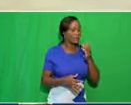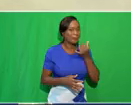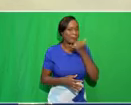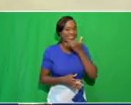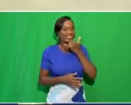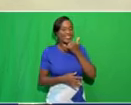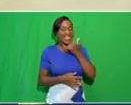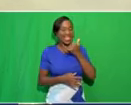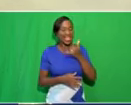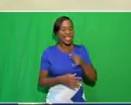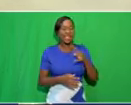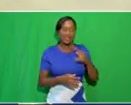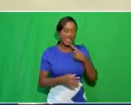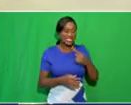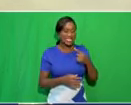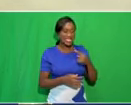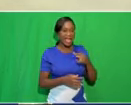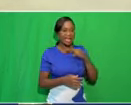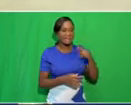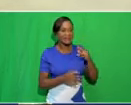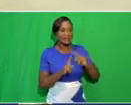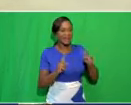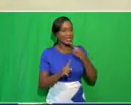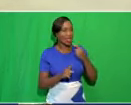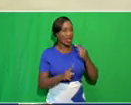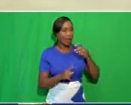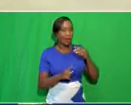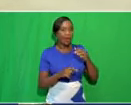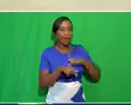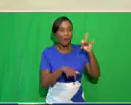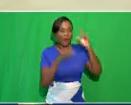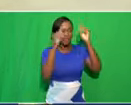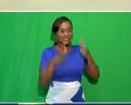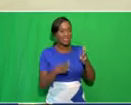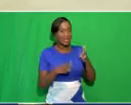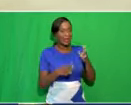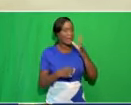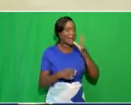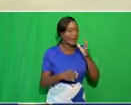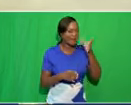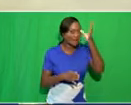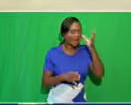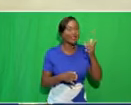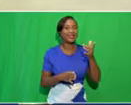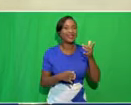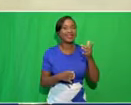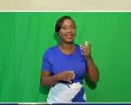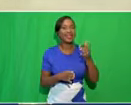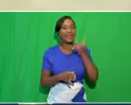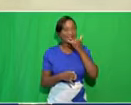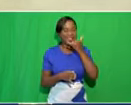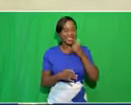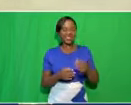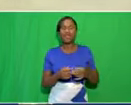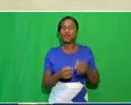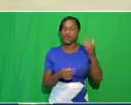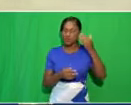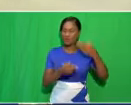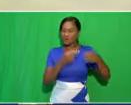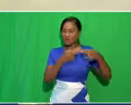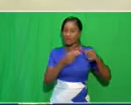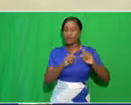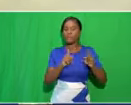you're meant to say miss, but you end up saying mommy or sir, and you end up saying daddy. And that might be sound funny, but of course, it